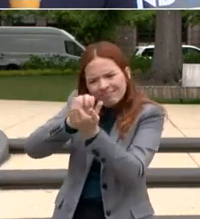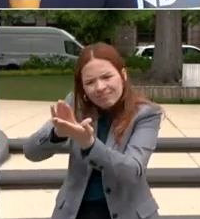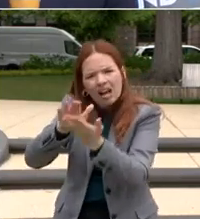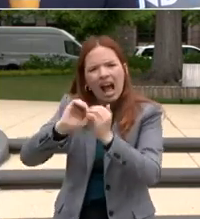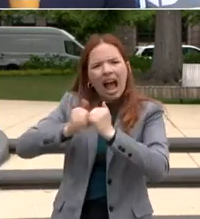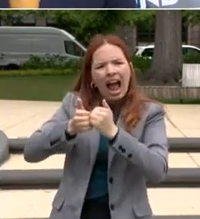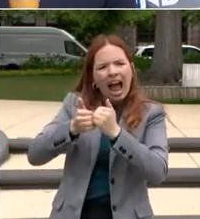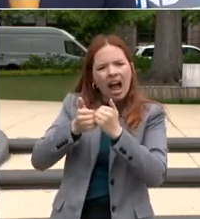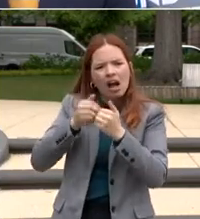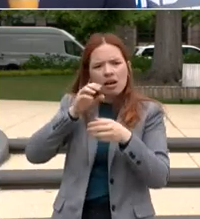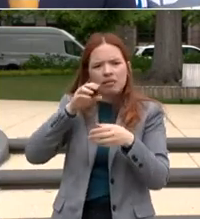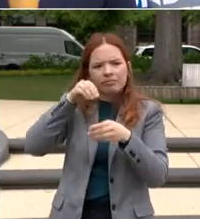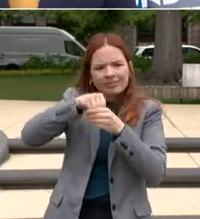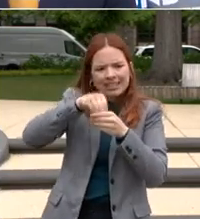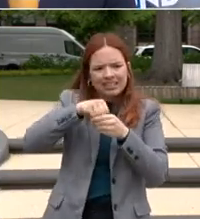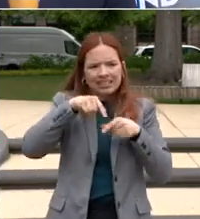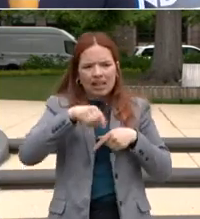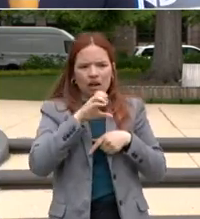system.